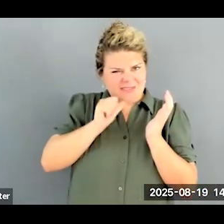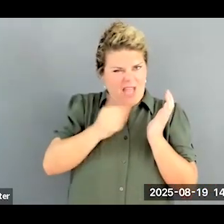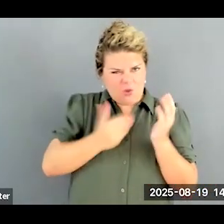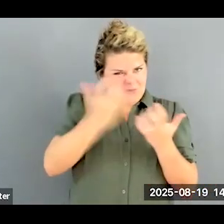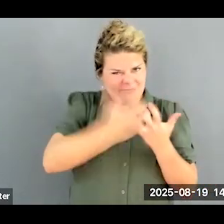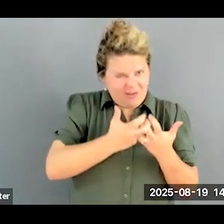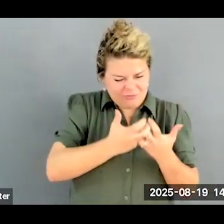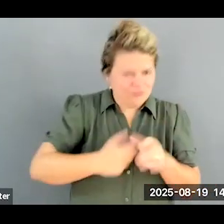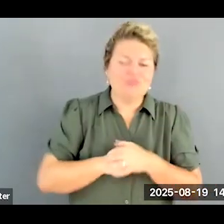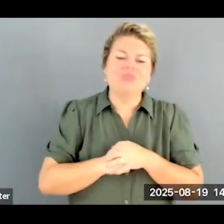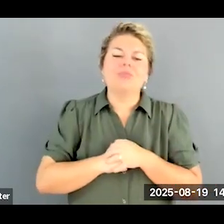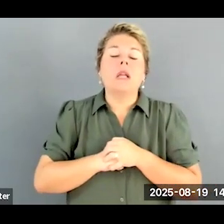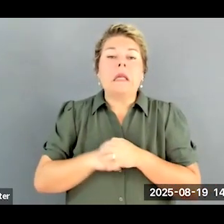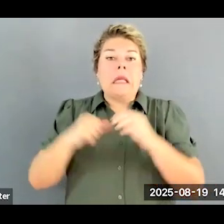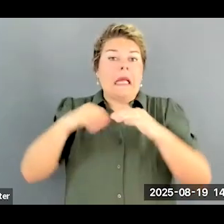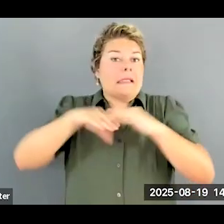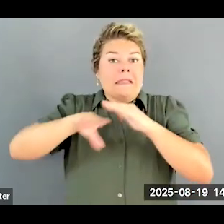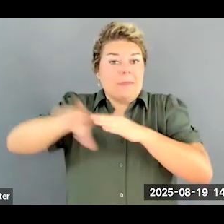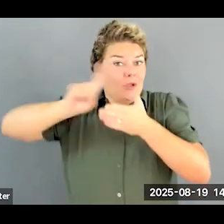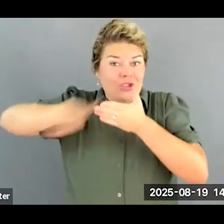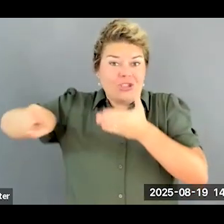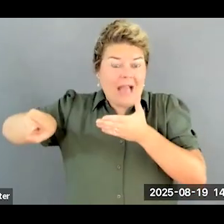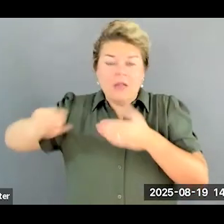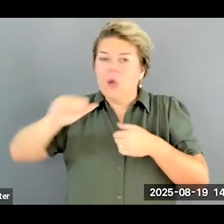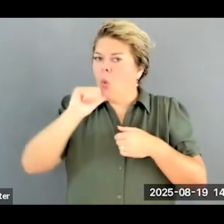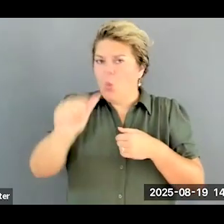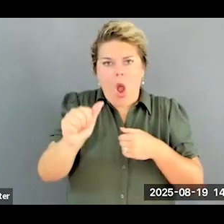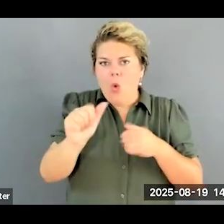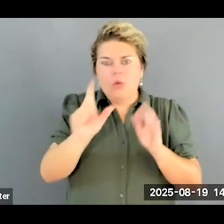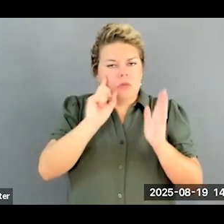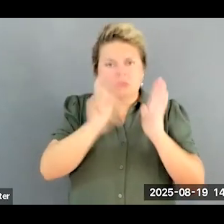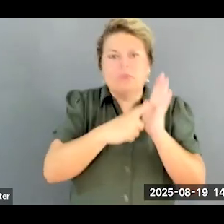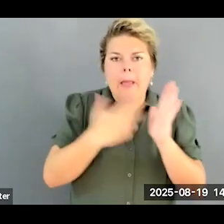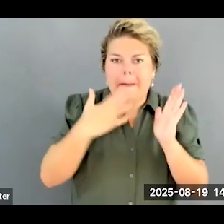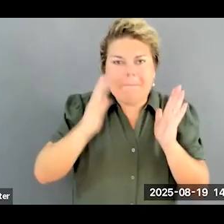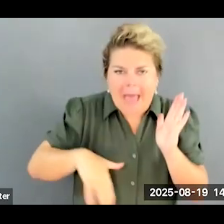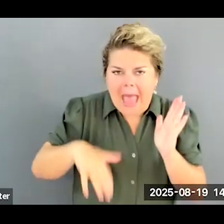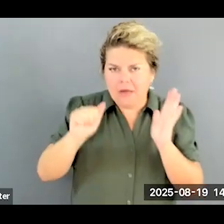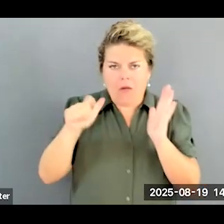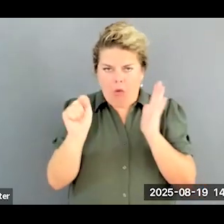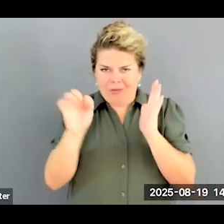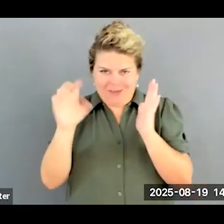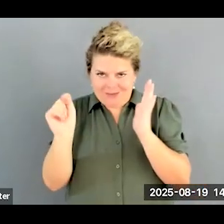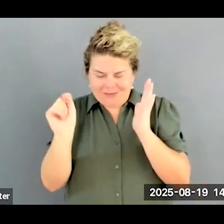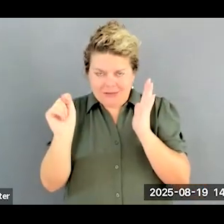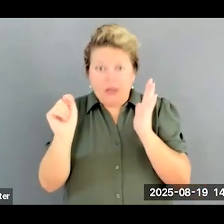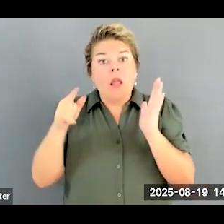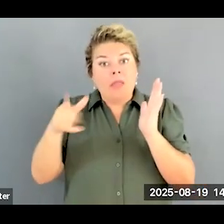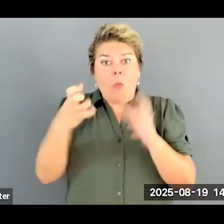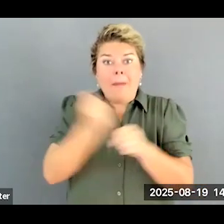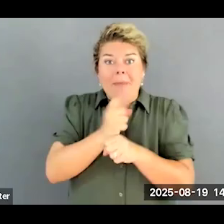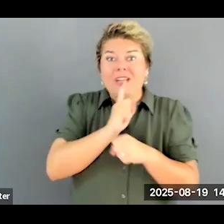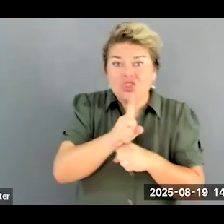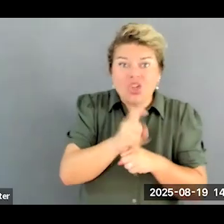an accessibility check likely won't pick up on what's considered bad alt text because it's simply making sure that there's any alt